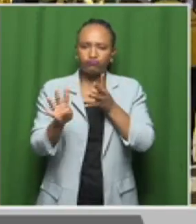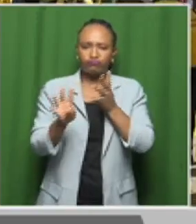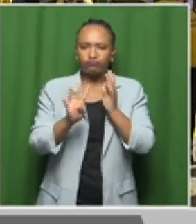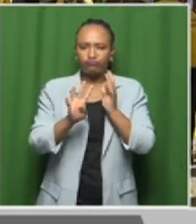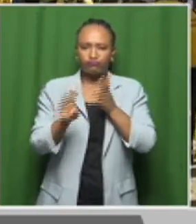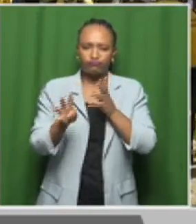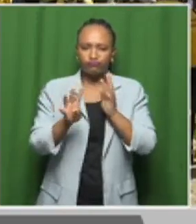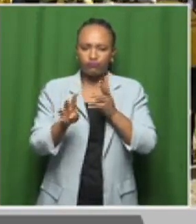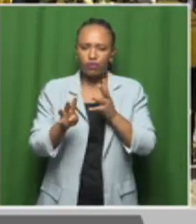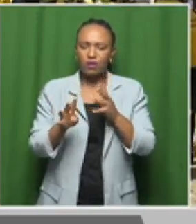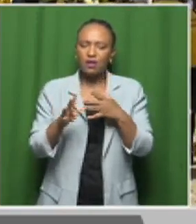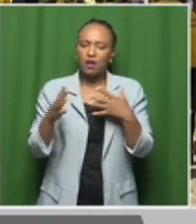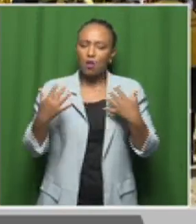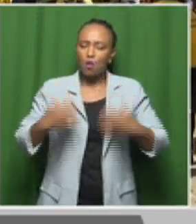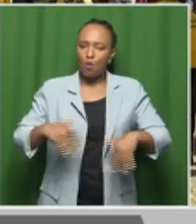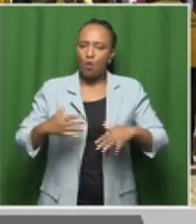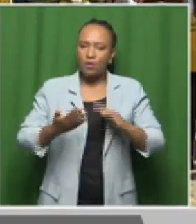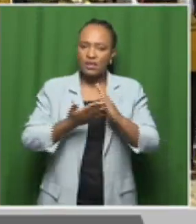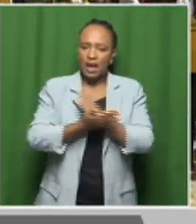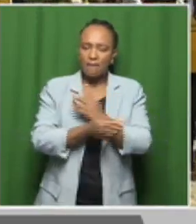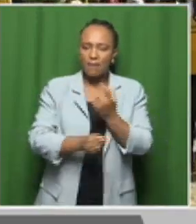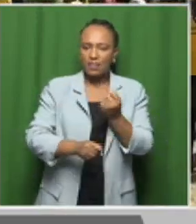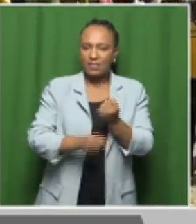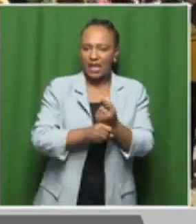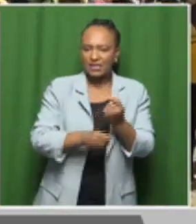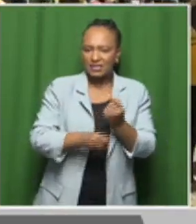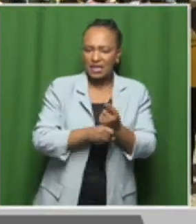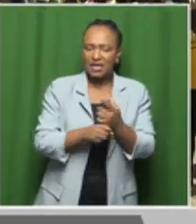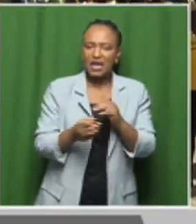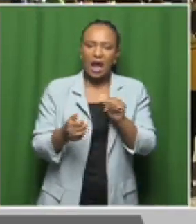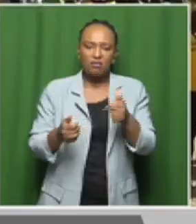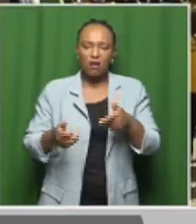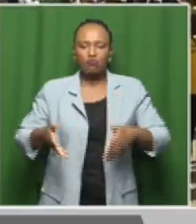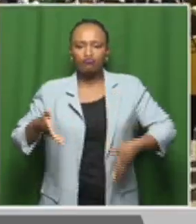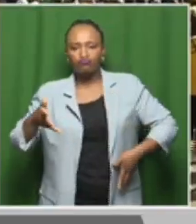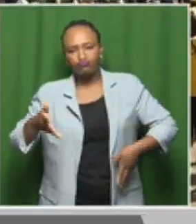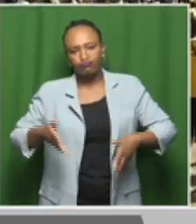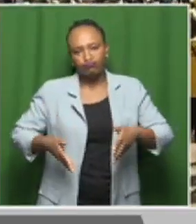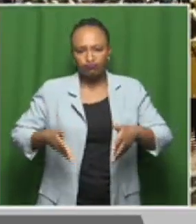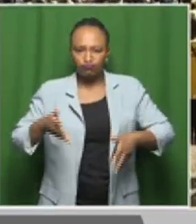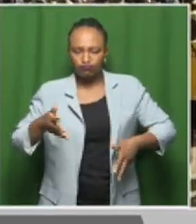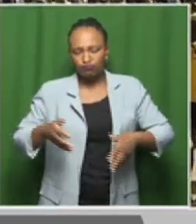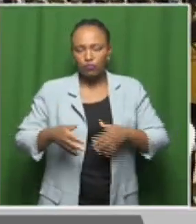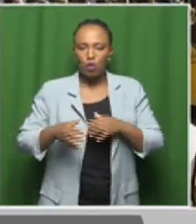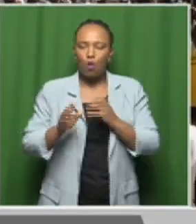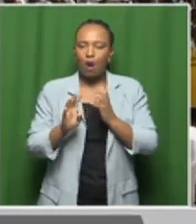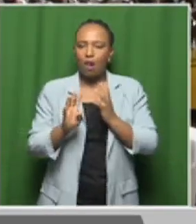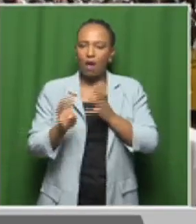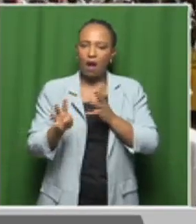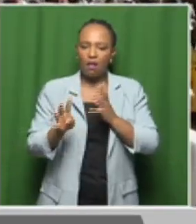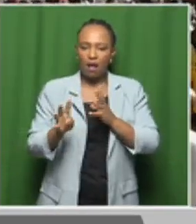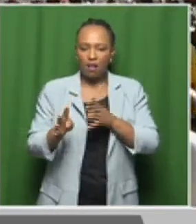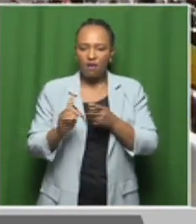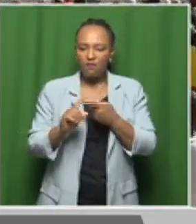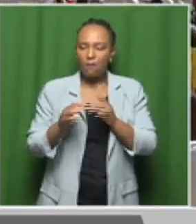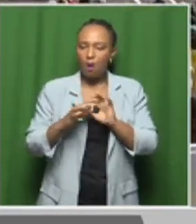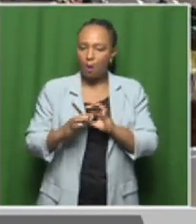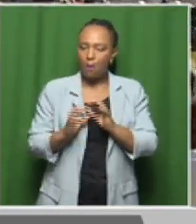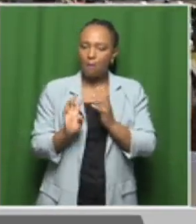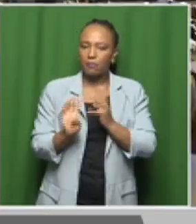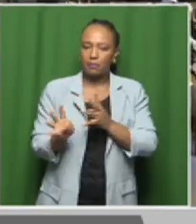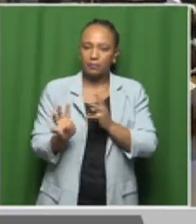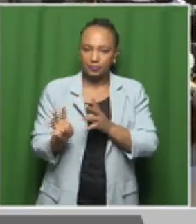with the minibus taxis, some just walking across from their homes. All right,